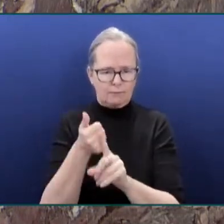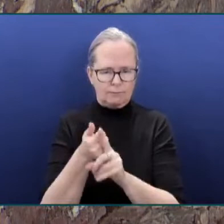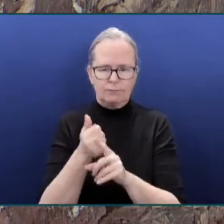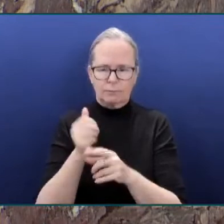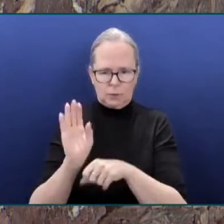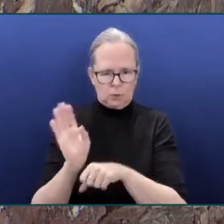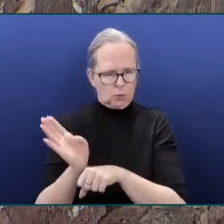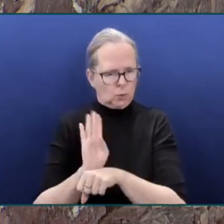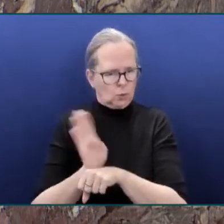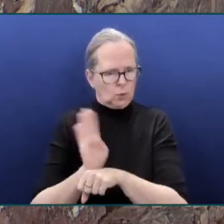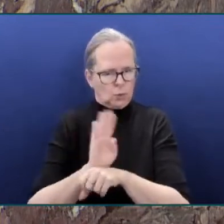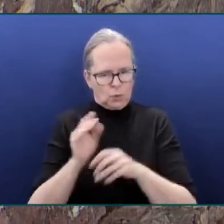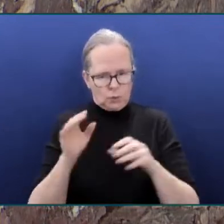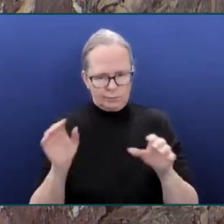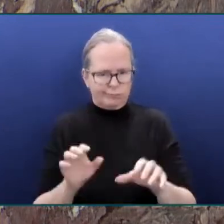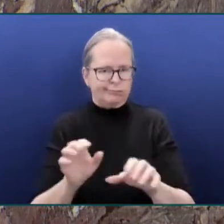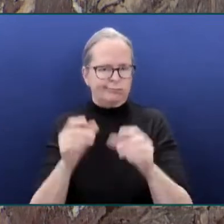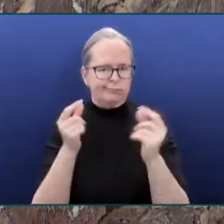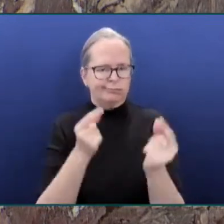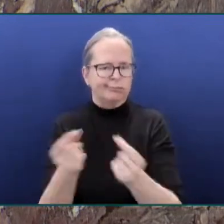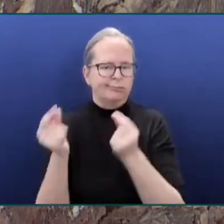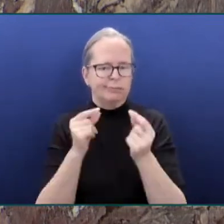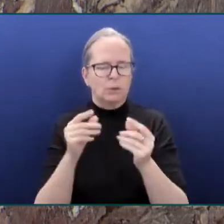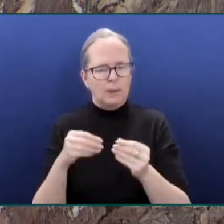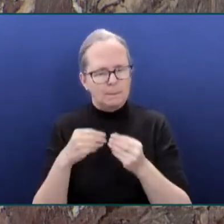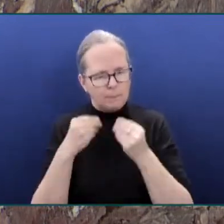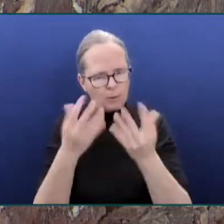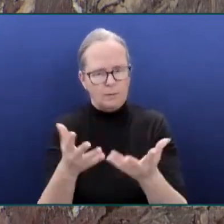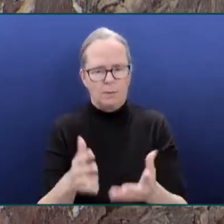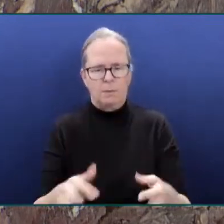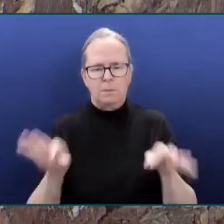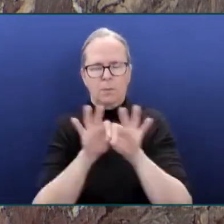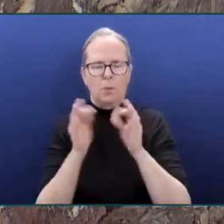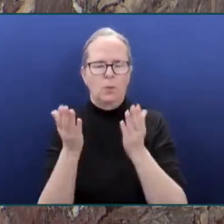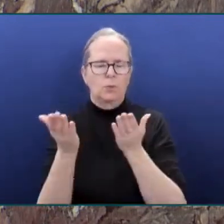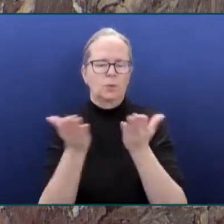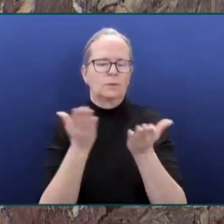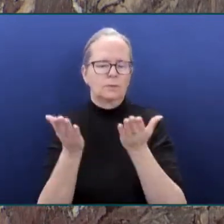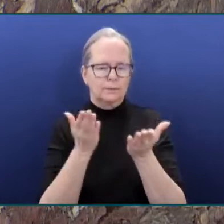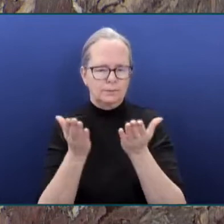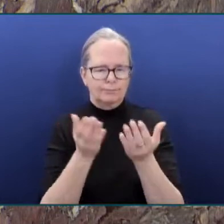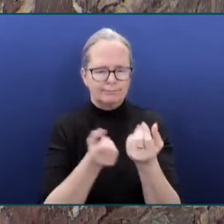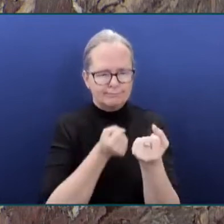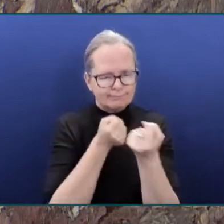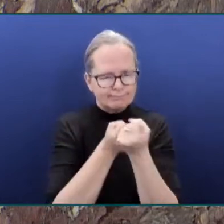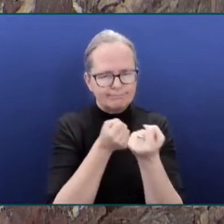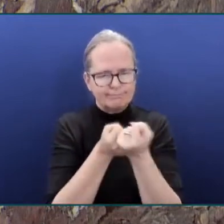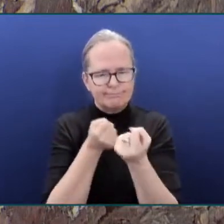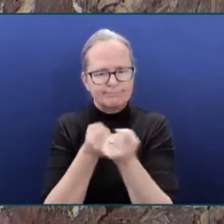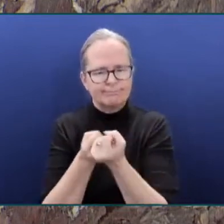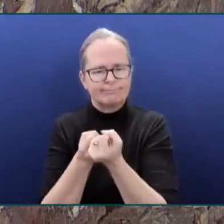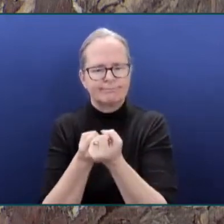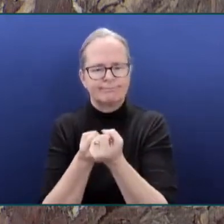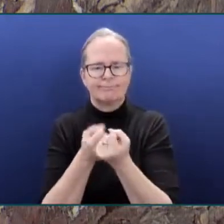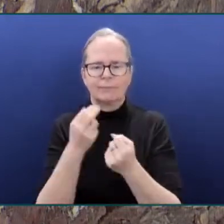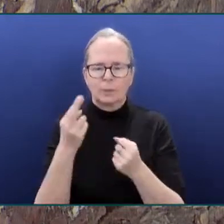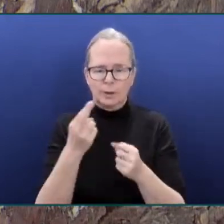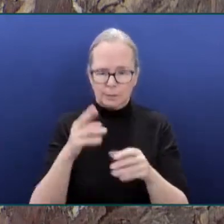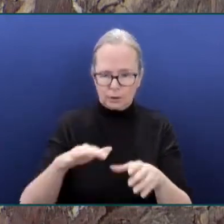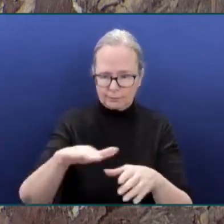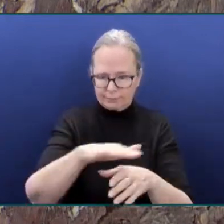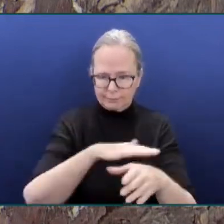communities while eliminating the multicultural mosaic at home in Richmond and beyond. On top of many